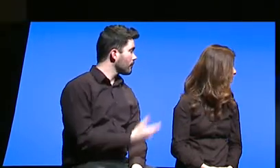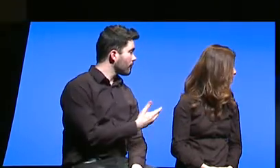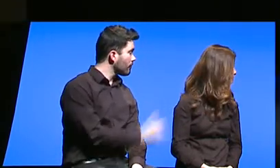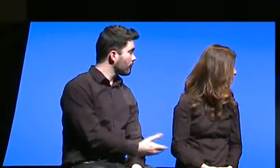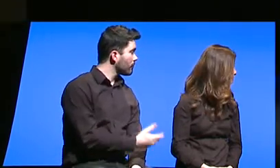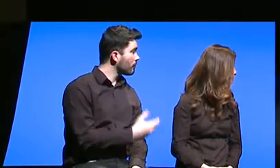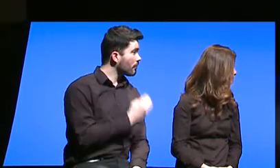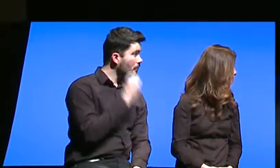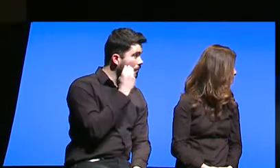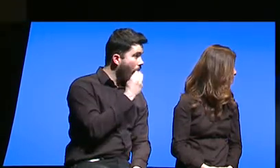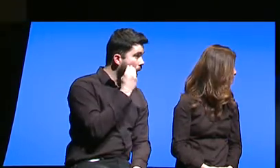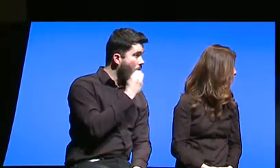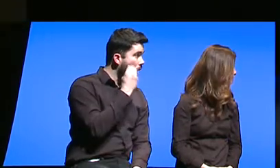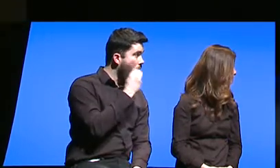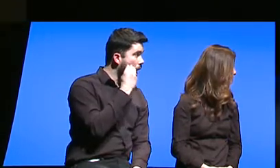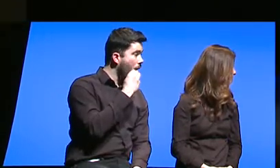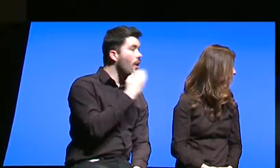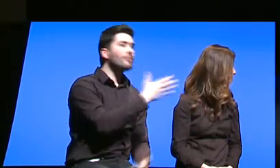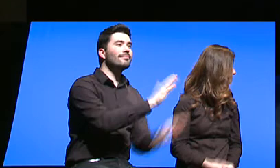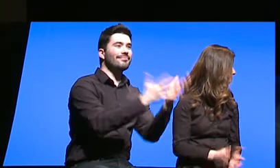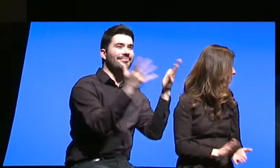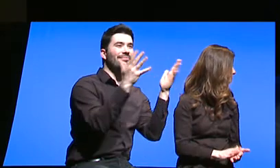want to respond to? Yeah, thank you.